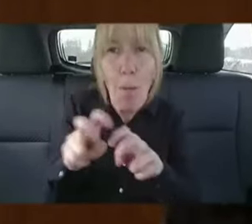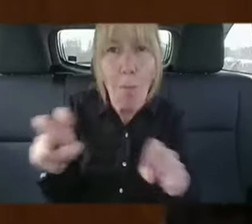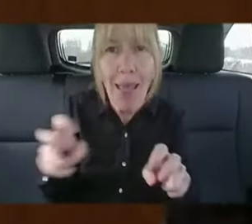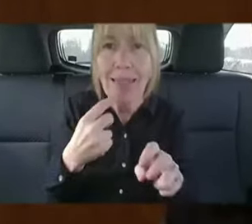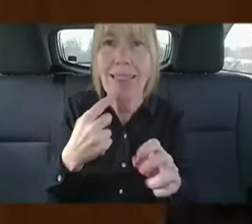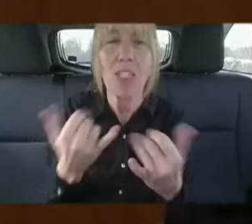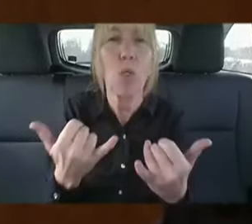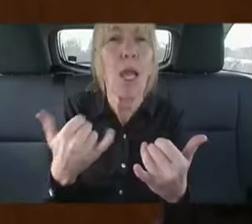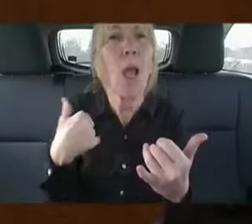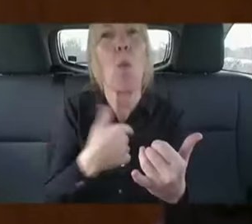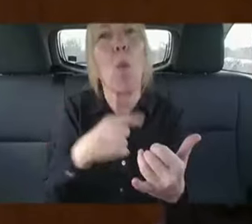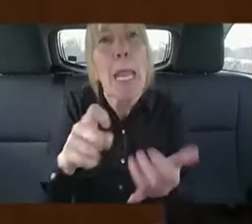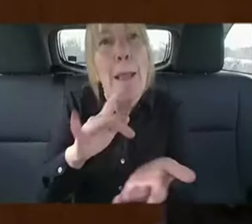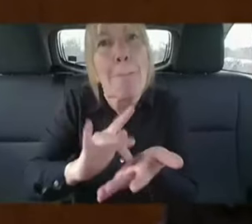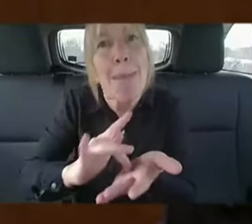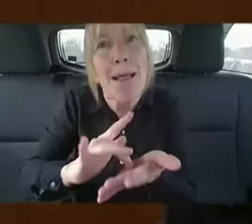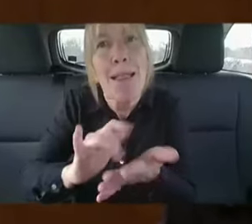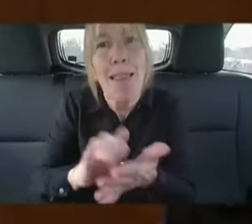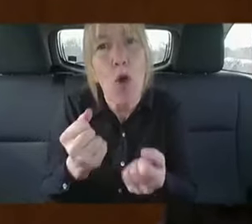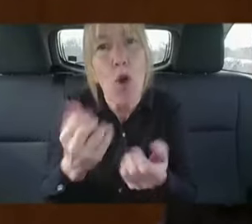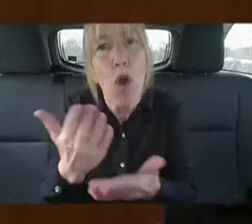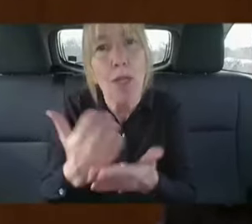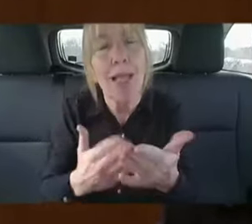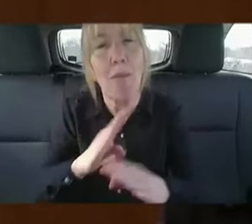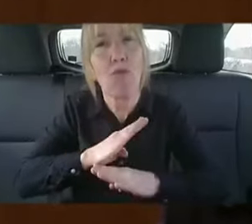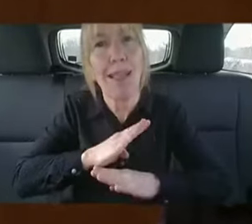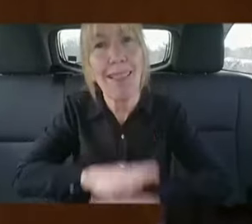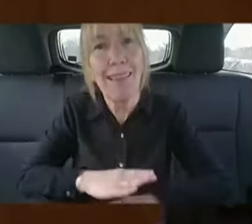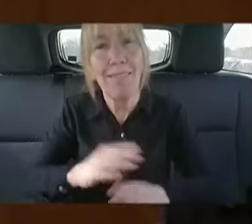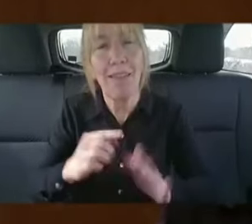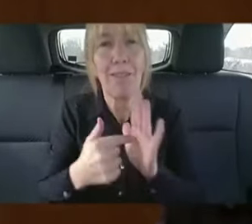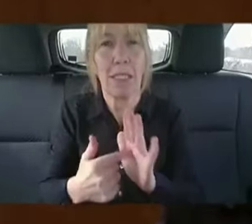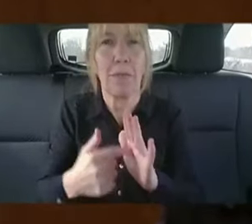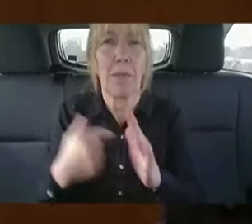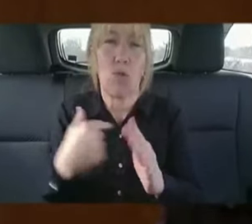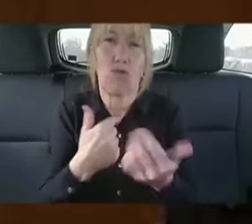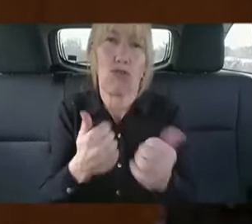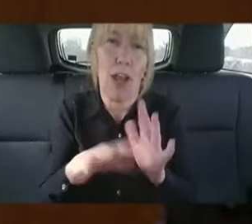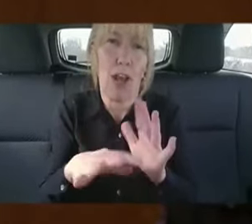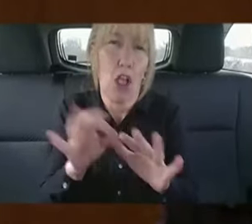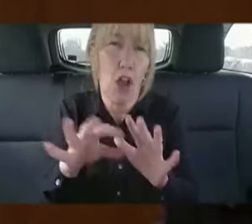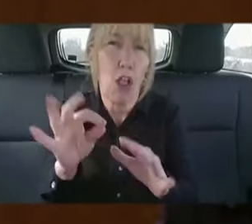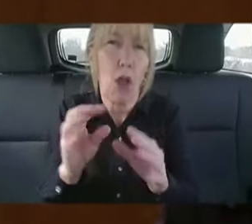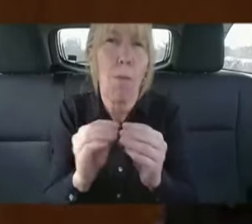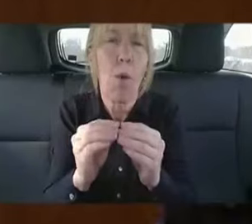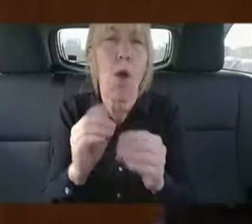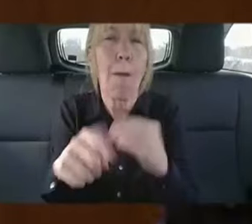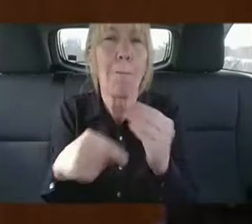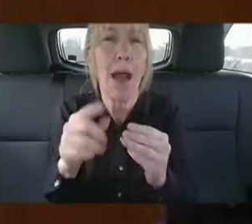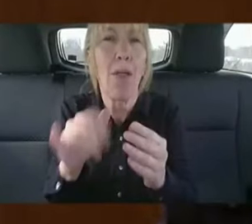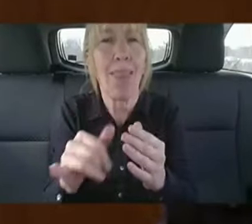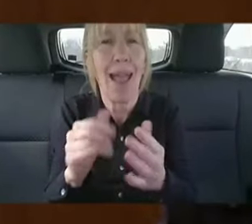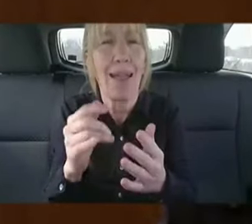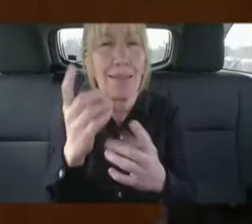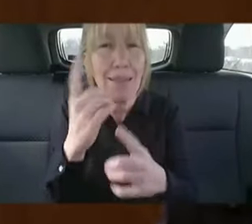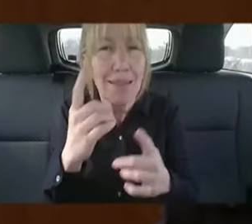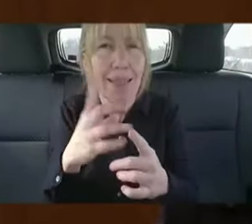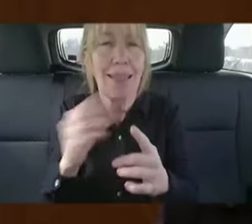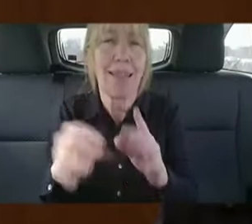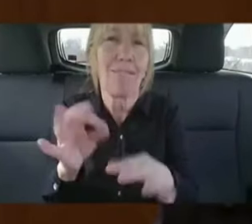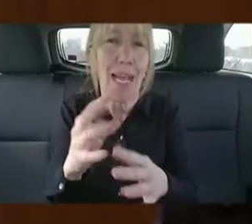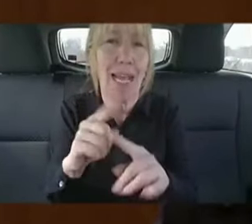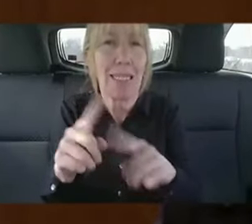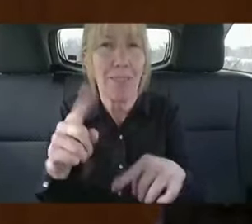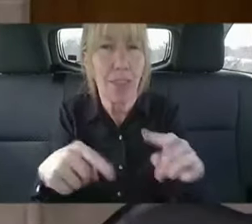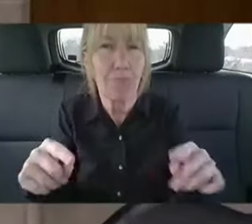just need medications that will cause some relief of symptoms as we're trying to learn more about this disease and find treatments for it. Okay. Dr.